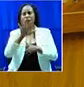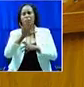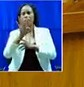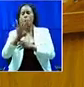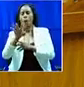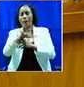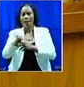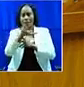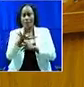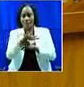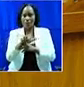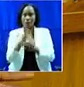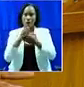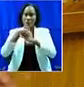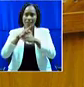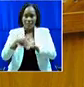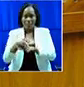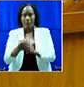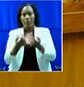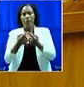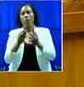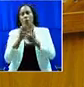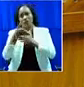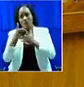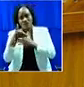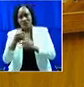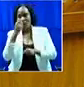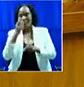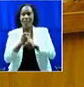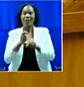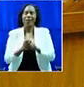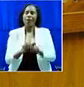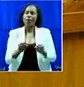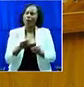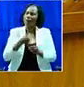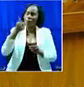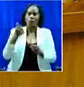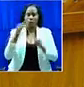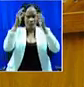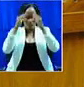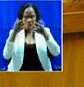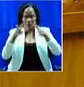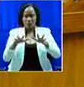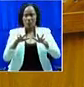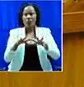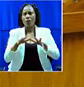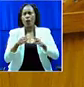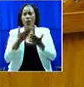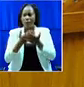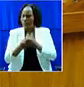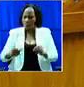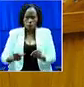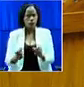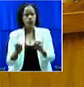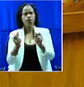we decided that we needed a few where there would be swift implementation, where we would be